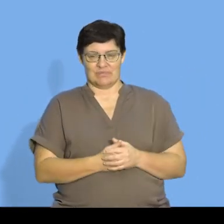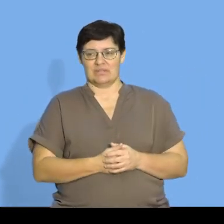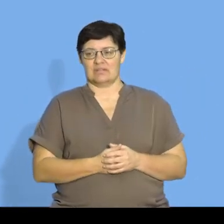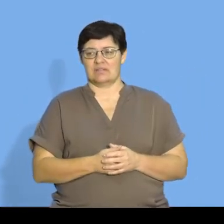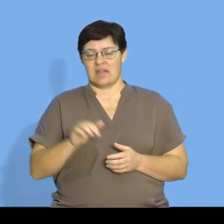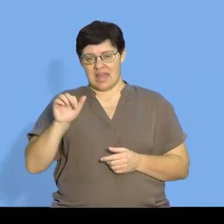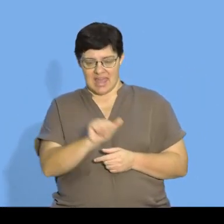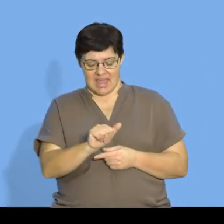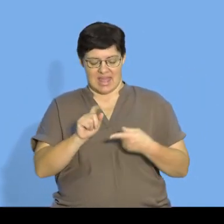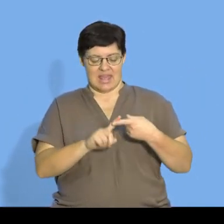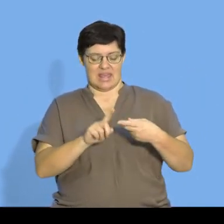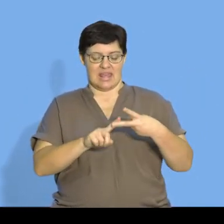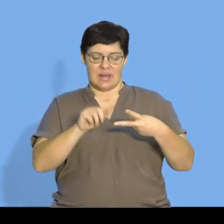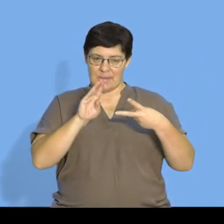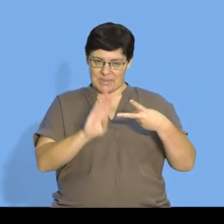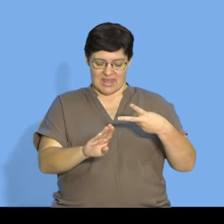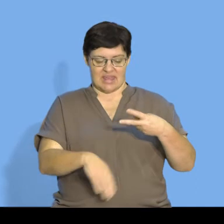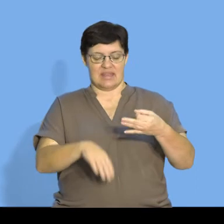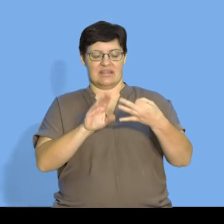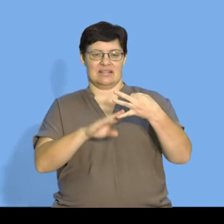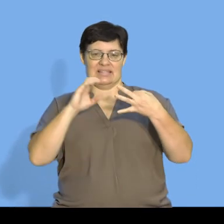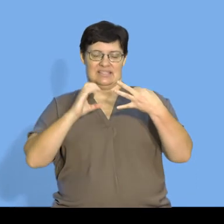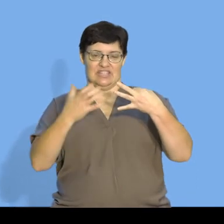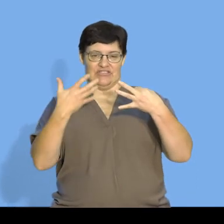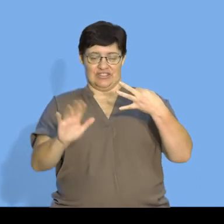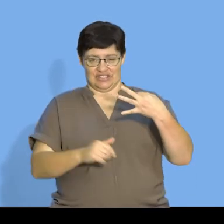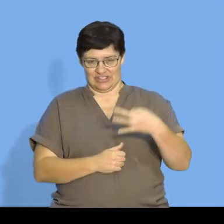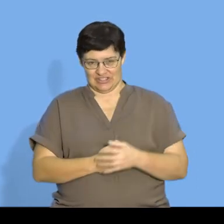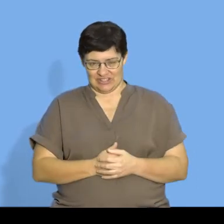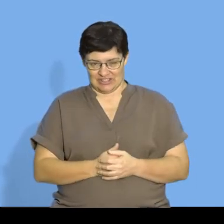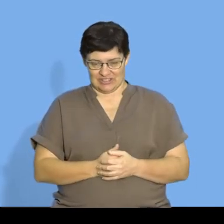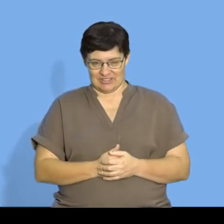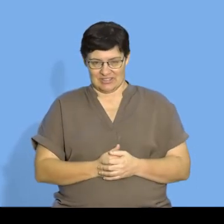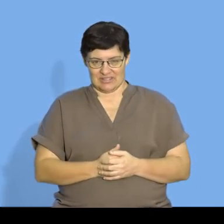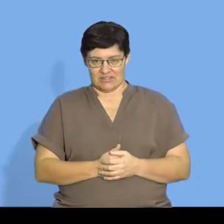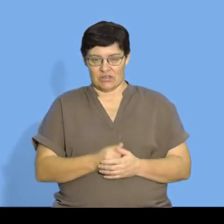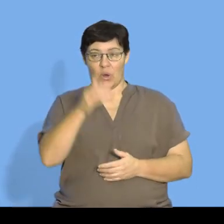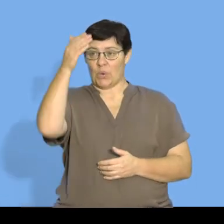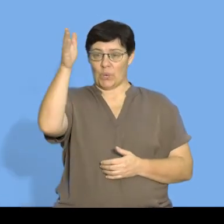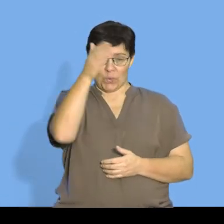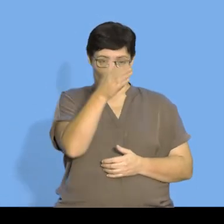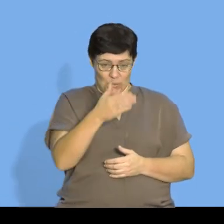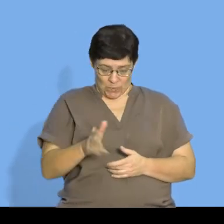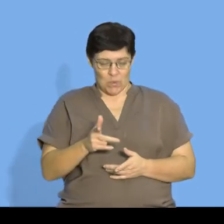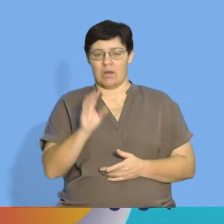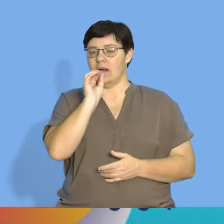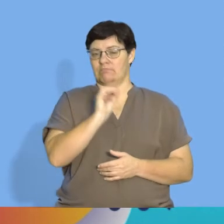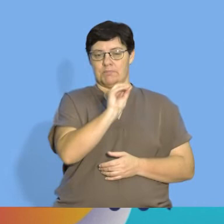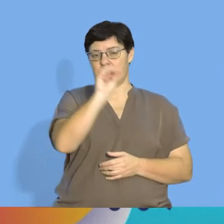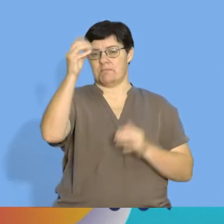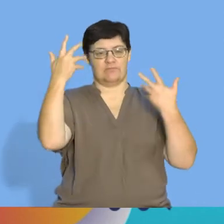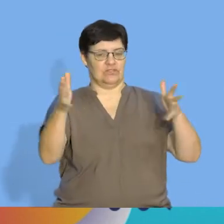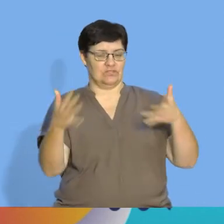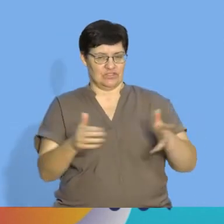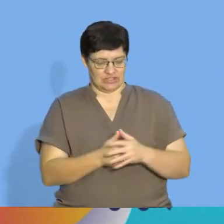A, that was B, and that was C. So we have completed the missing figures that we needed